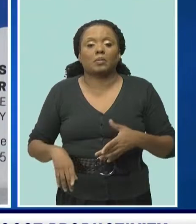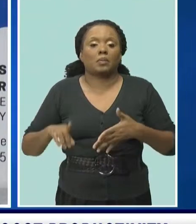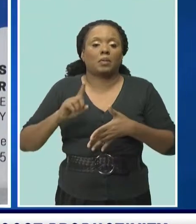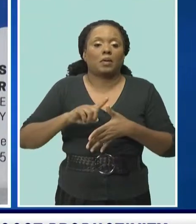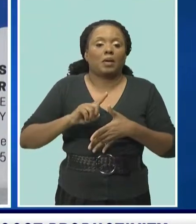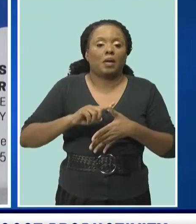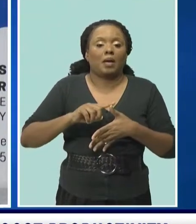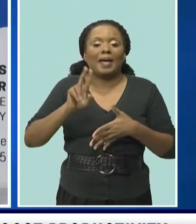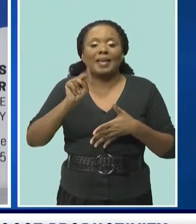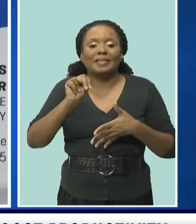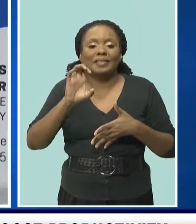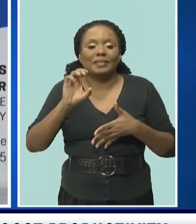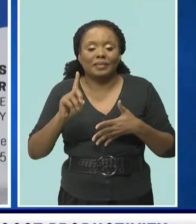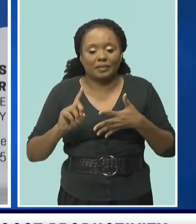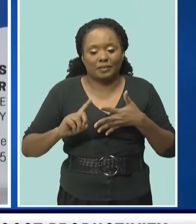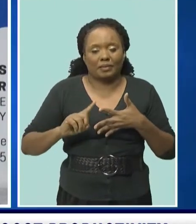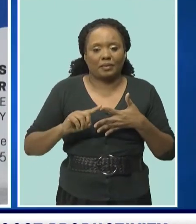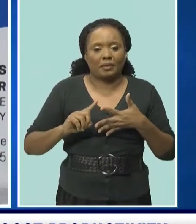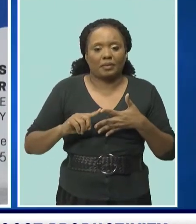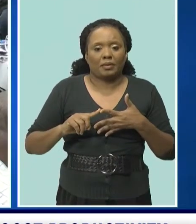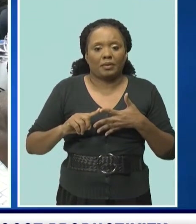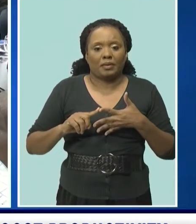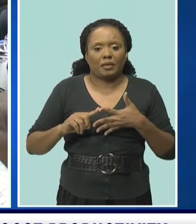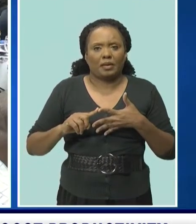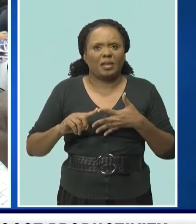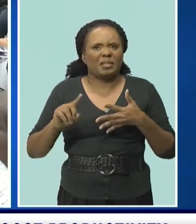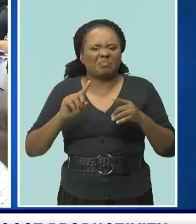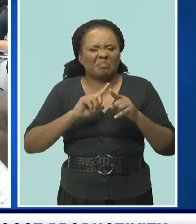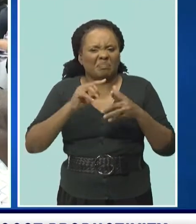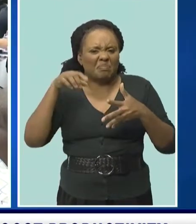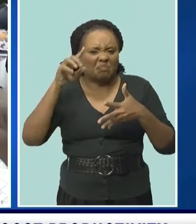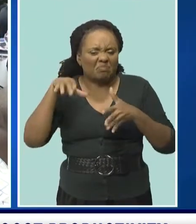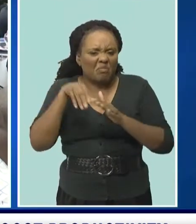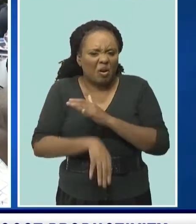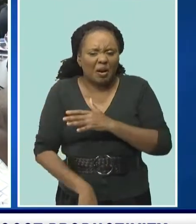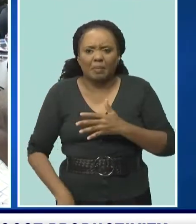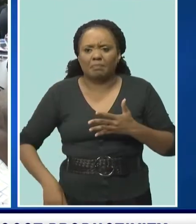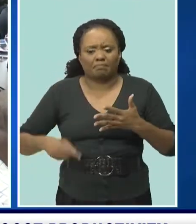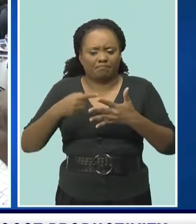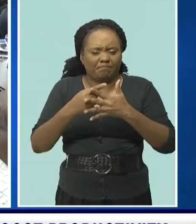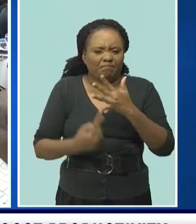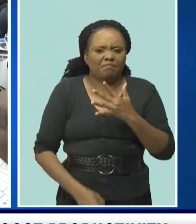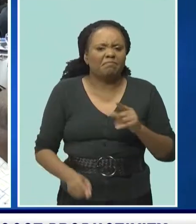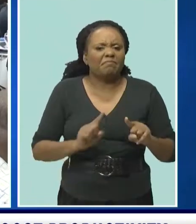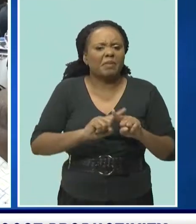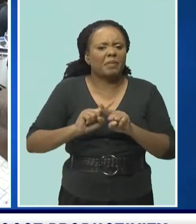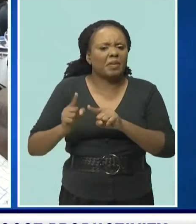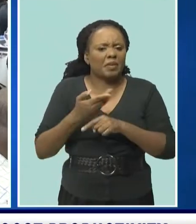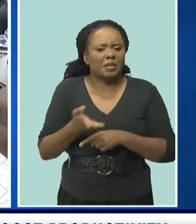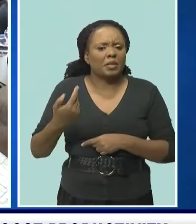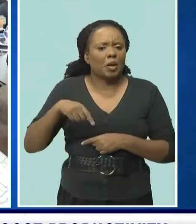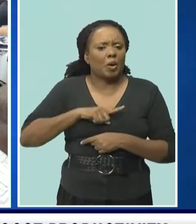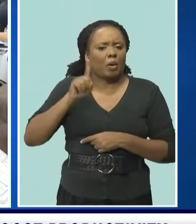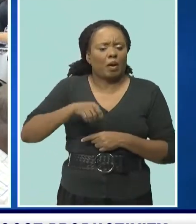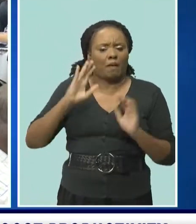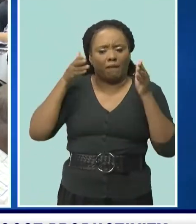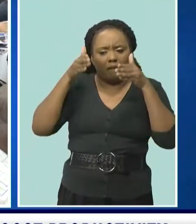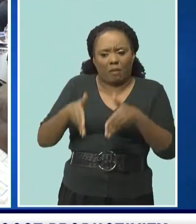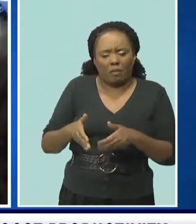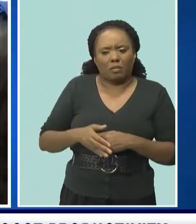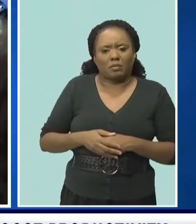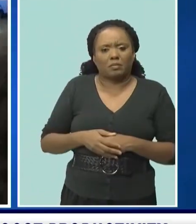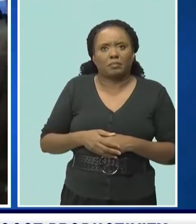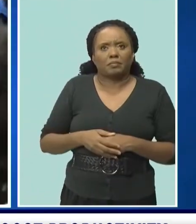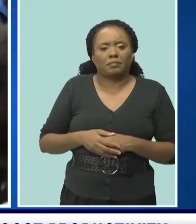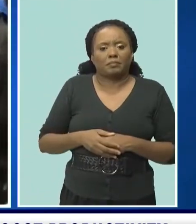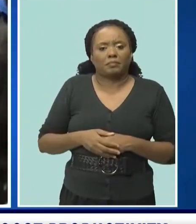non-communicable diseases leading to high levels of sick leave and crime. She introduced an issue she calls COVID comatose, a